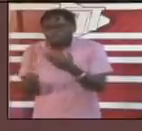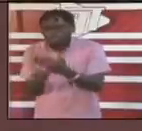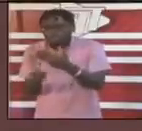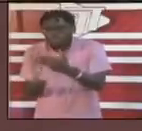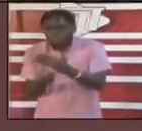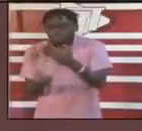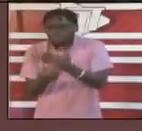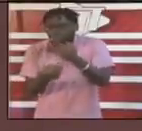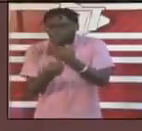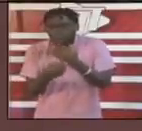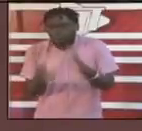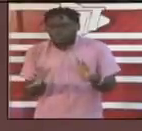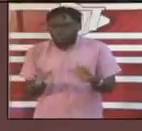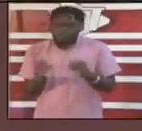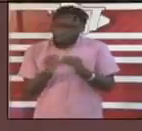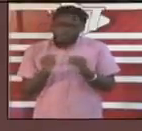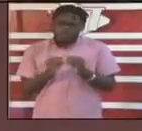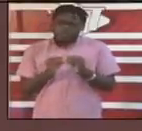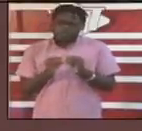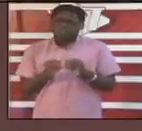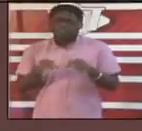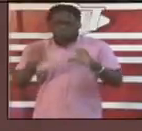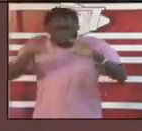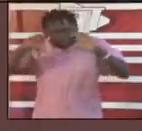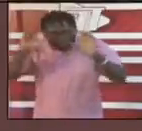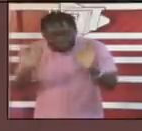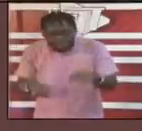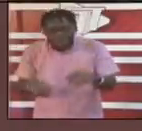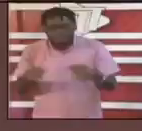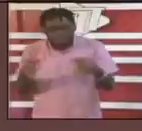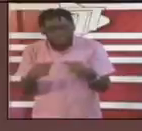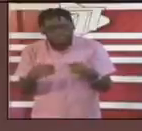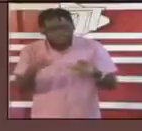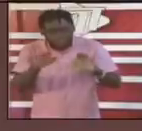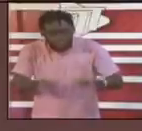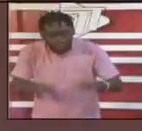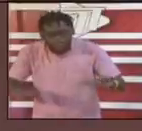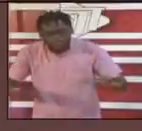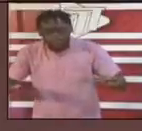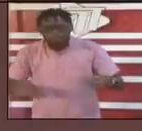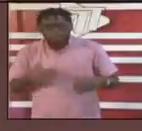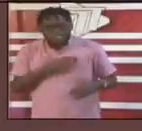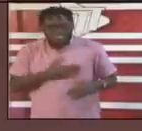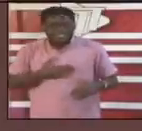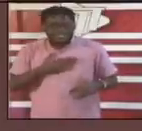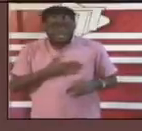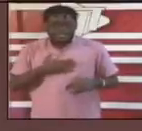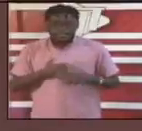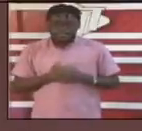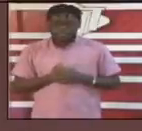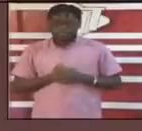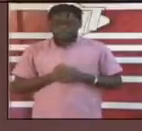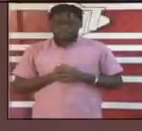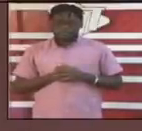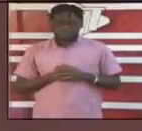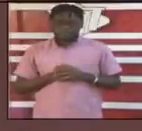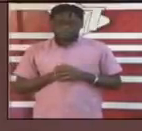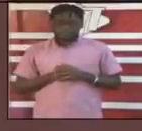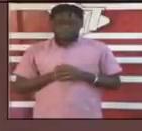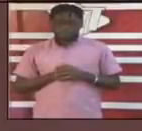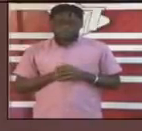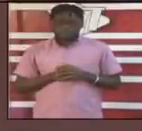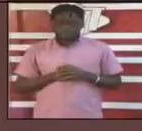can have damaging effects. Parents, this exam will come and